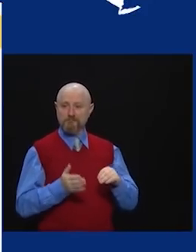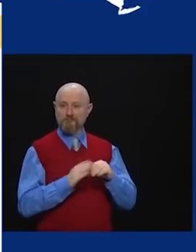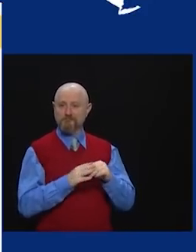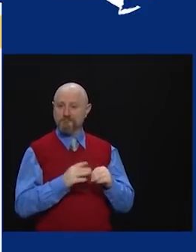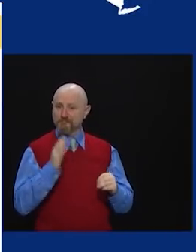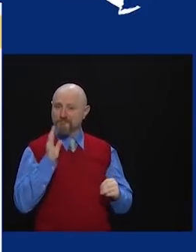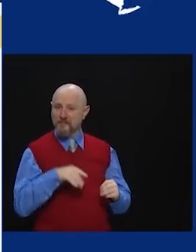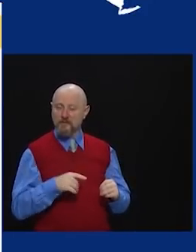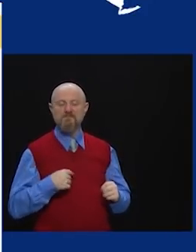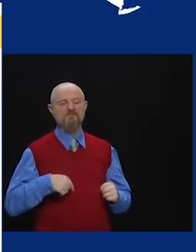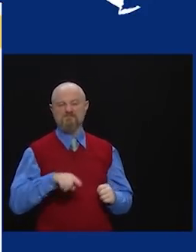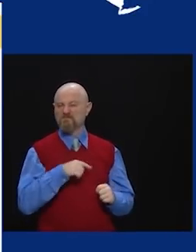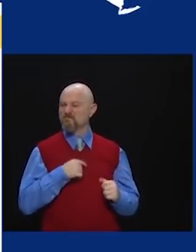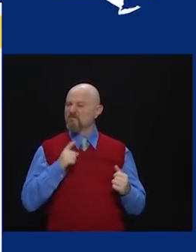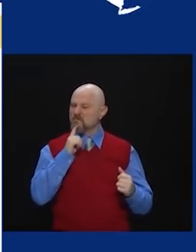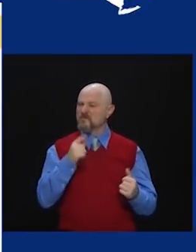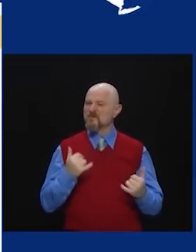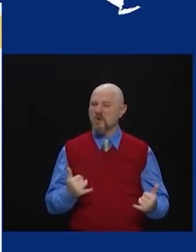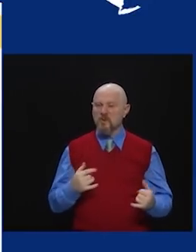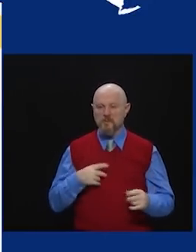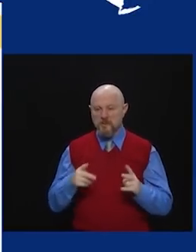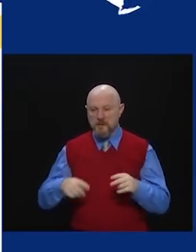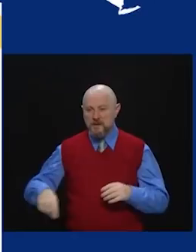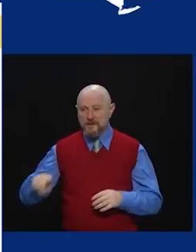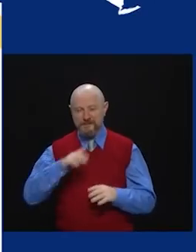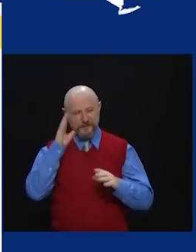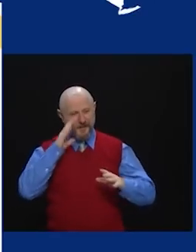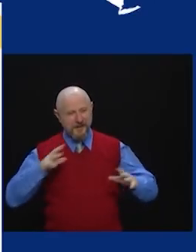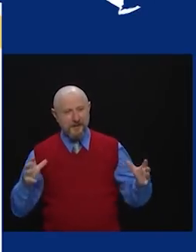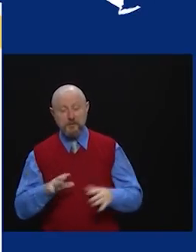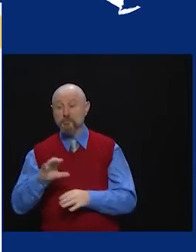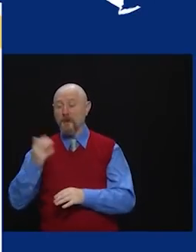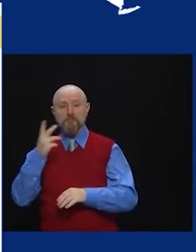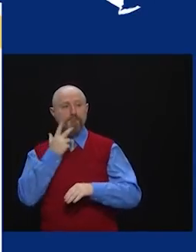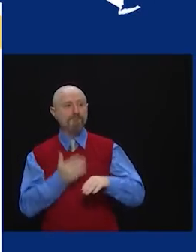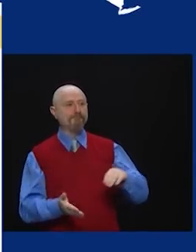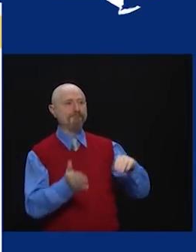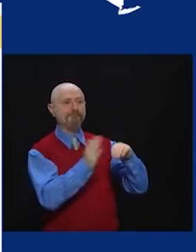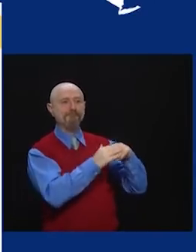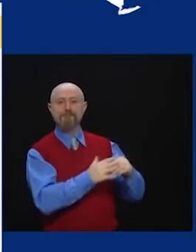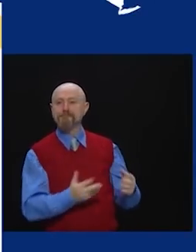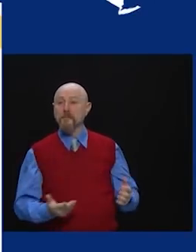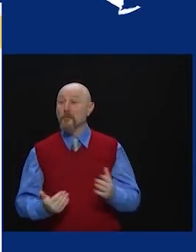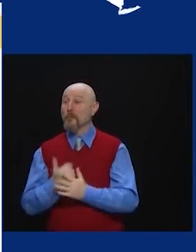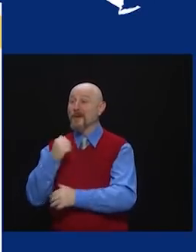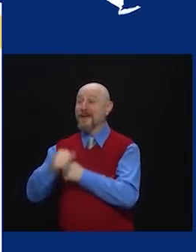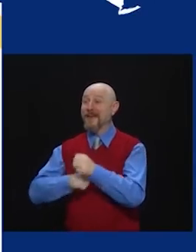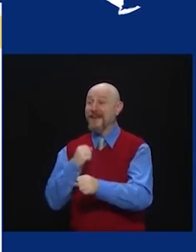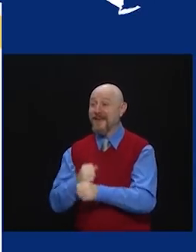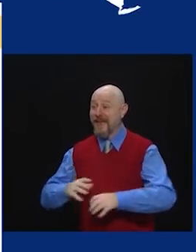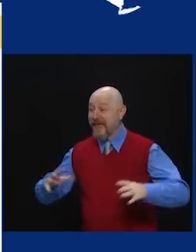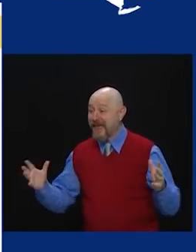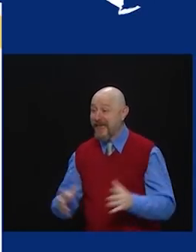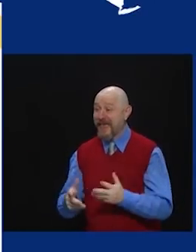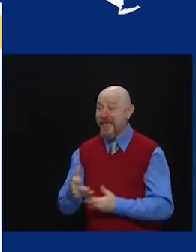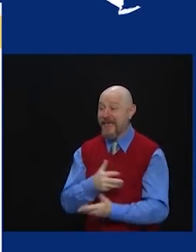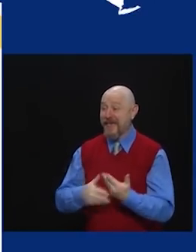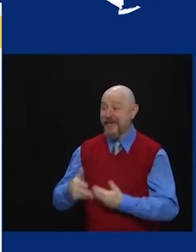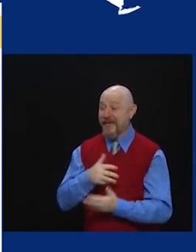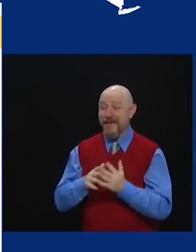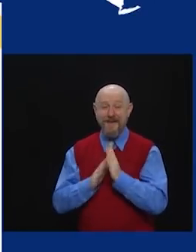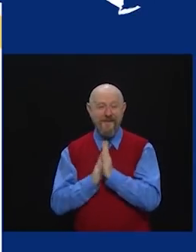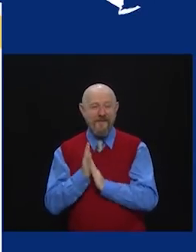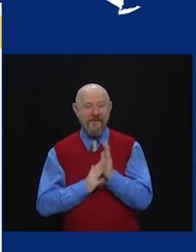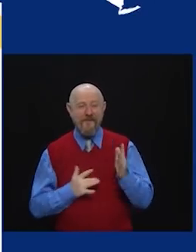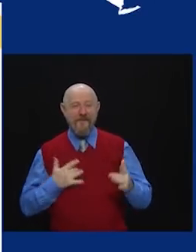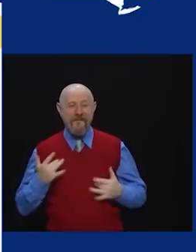together for Christmas, went up for that. And tonight, New Year's Eve, where everyone's saying, I cannot wait to say goodbye to 2021, they will